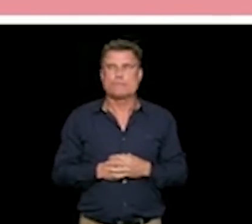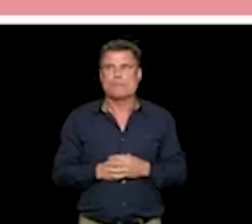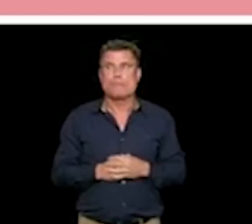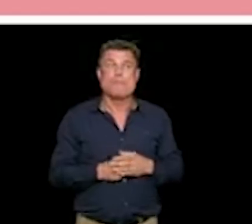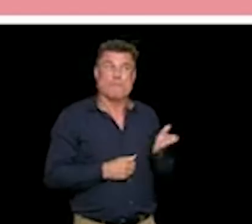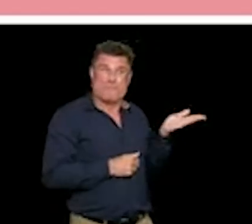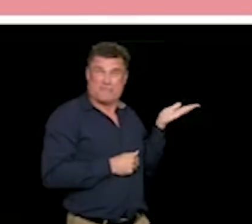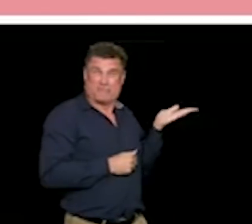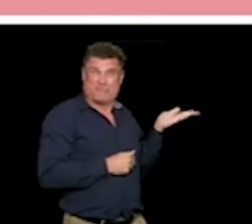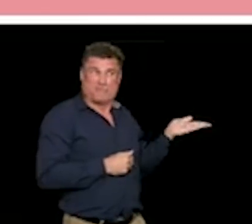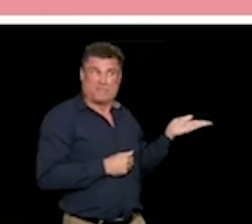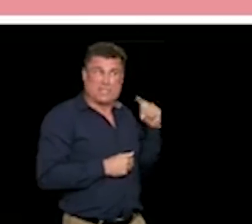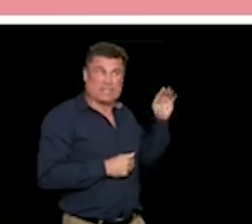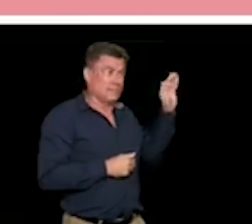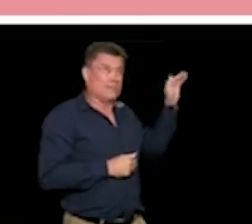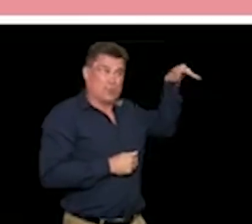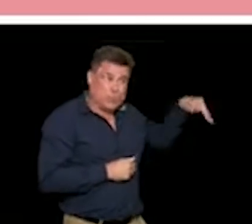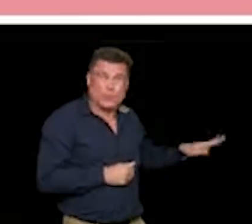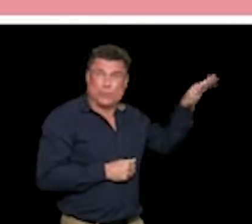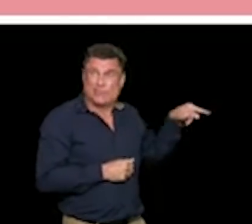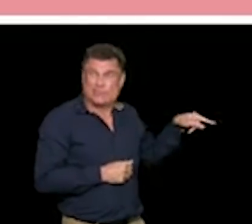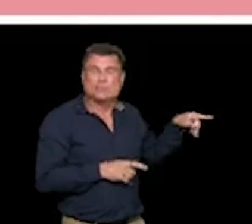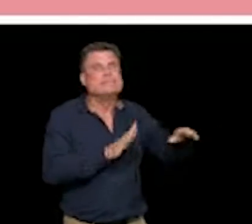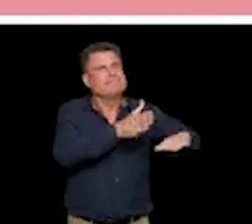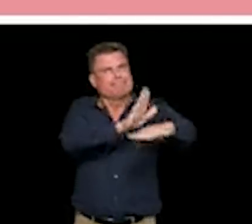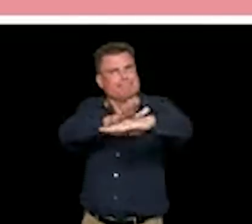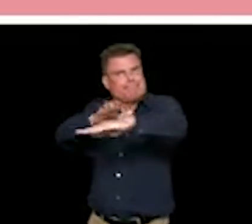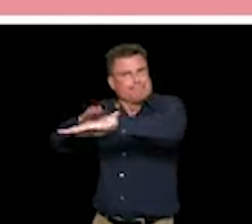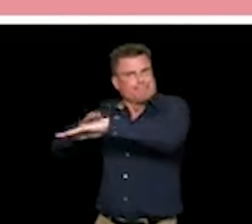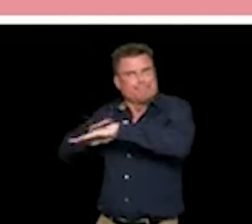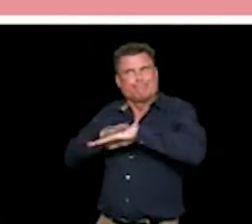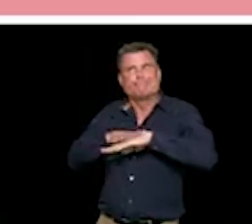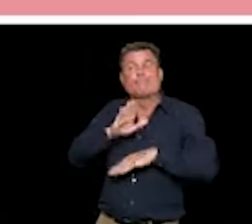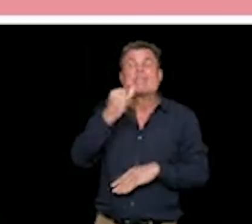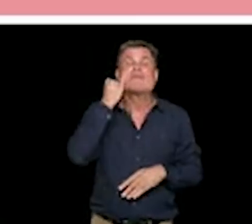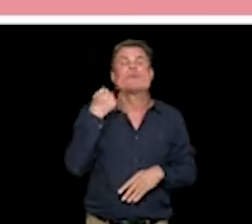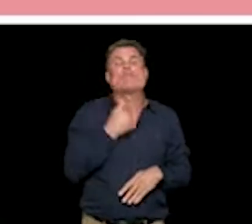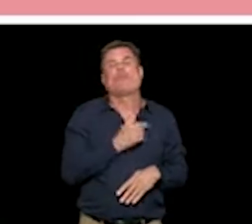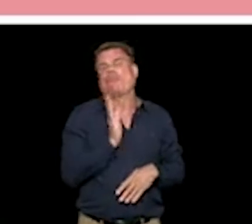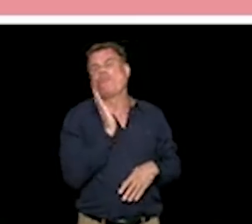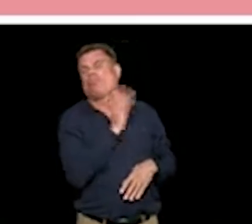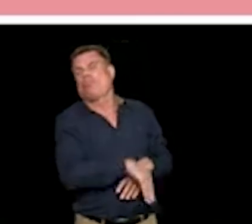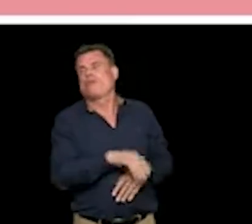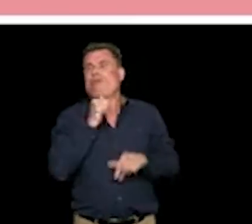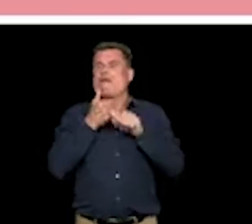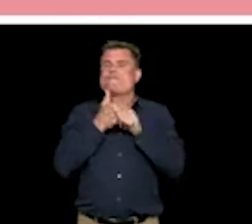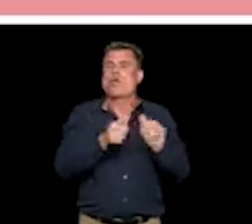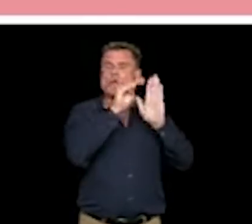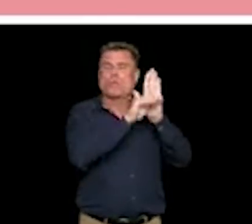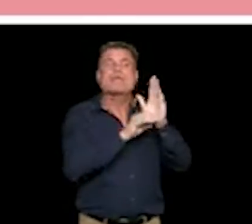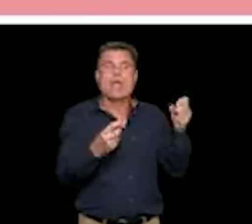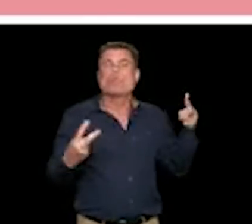us understand where things are and where things could go in the future if we don't take the actions